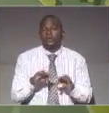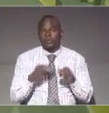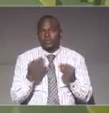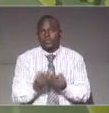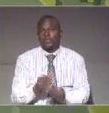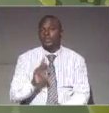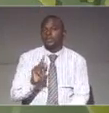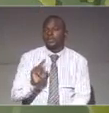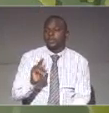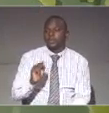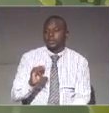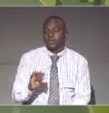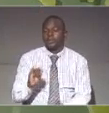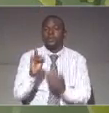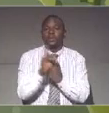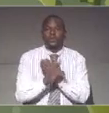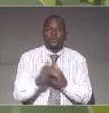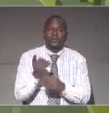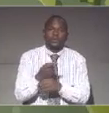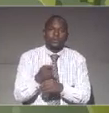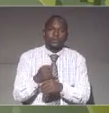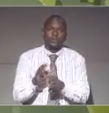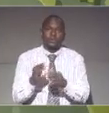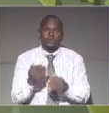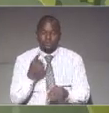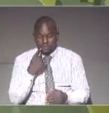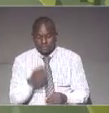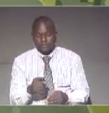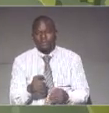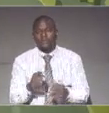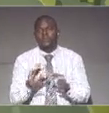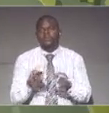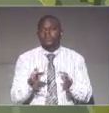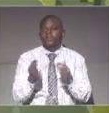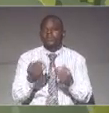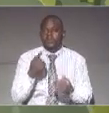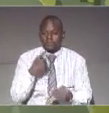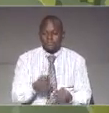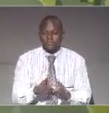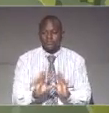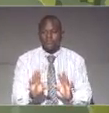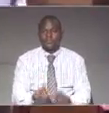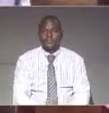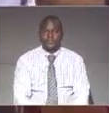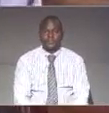Katabi, Wakiso District. Nafala's woes will at least for now cease.